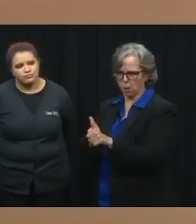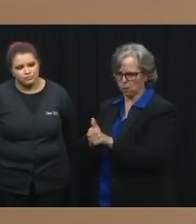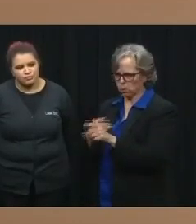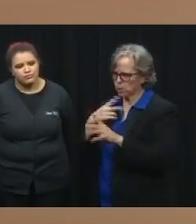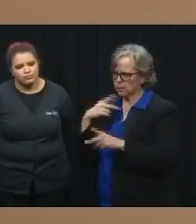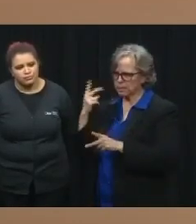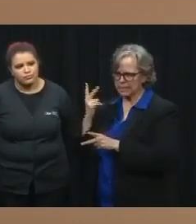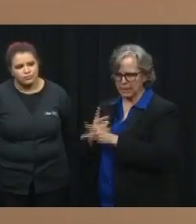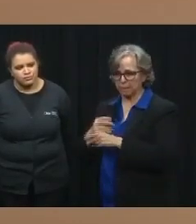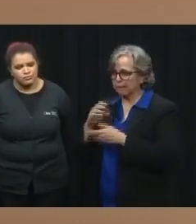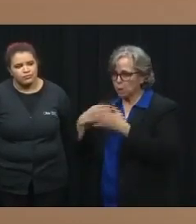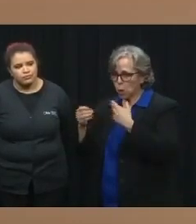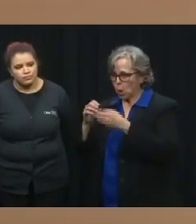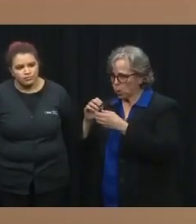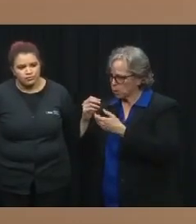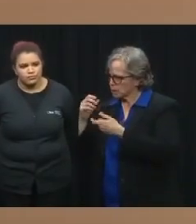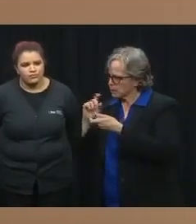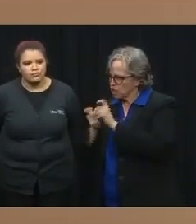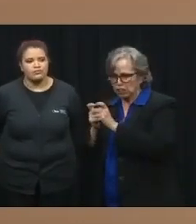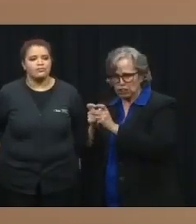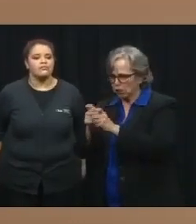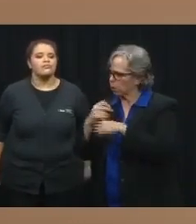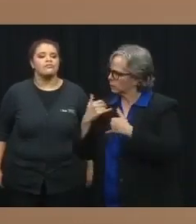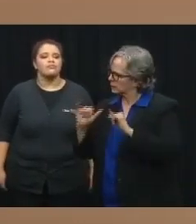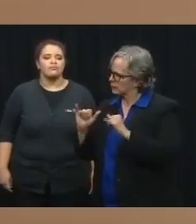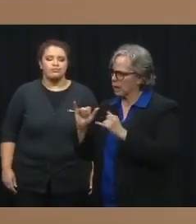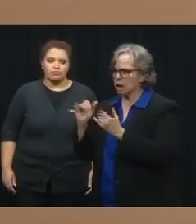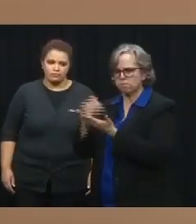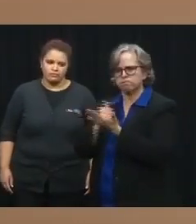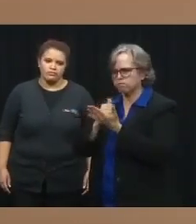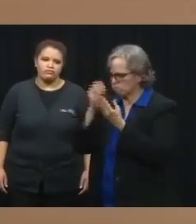data. Thank you. Thank you.